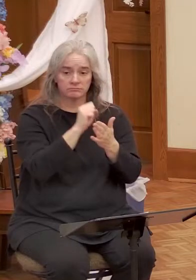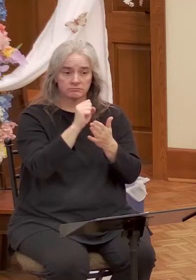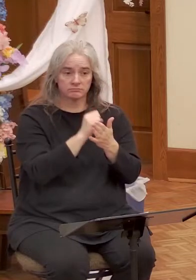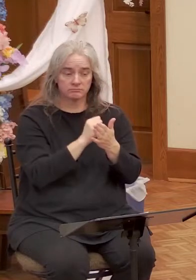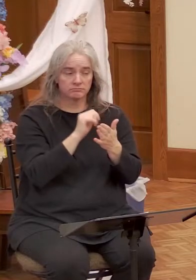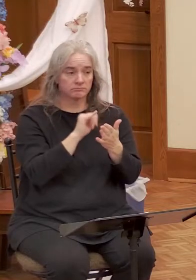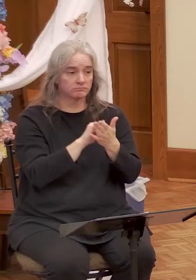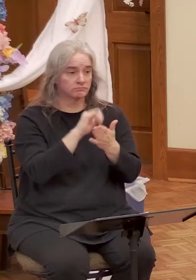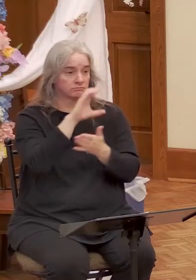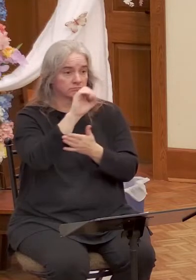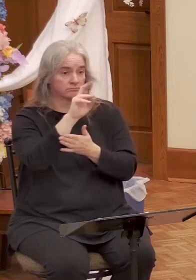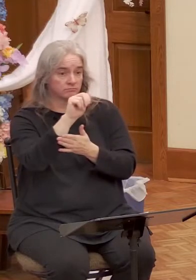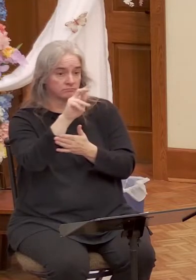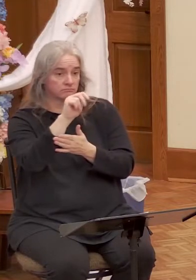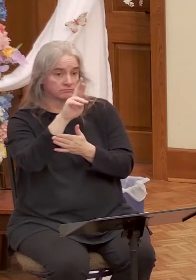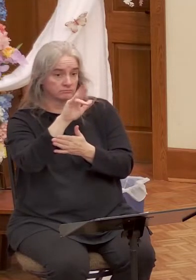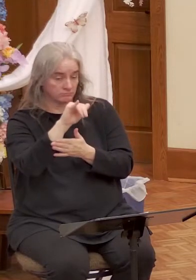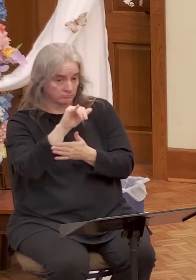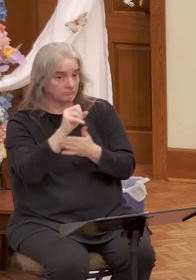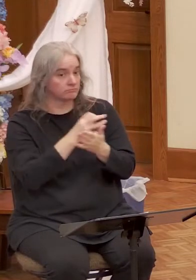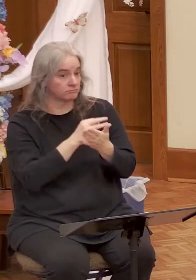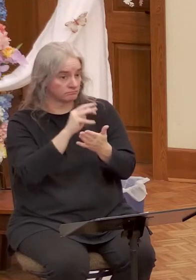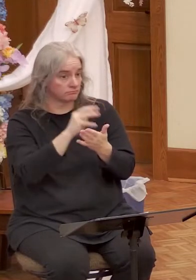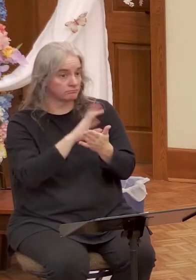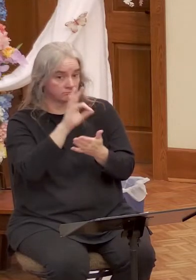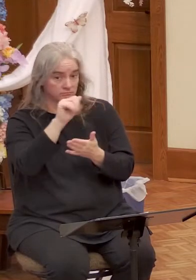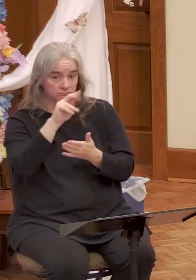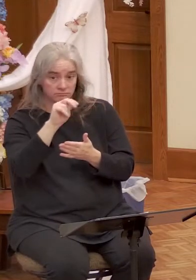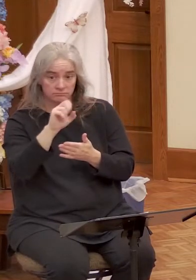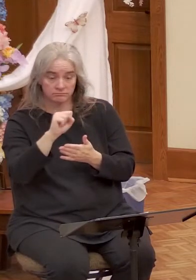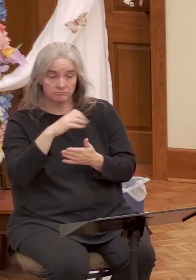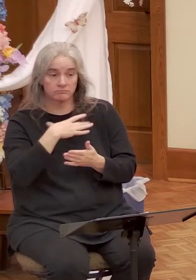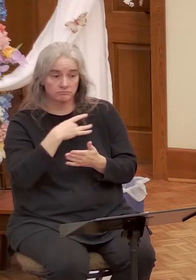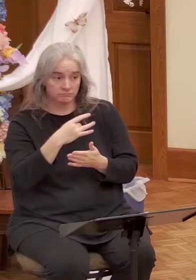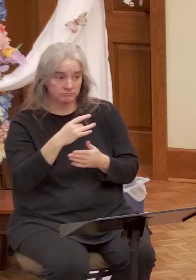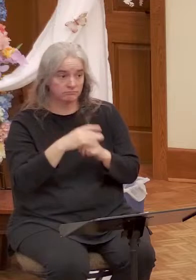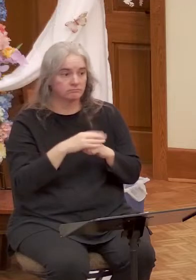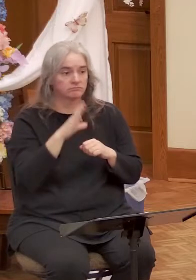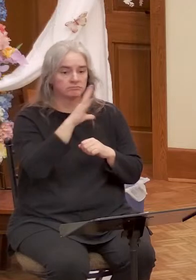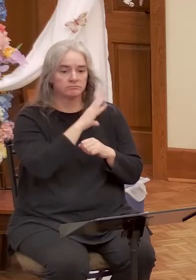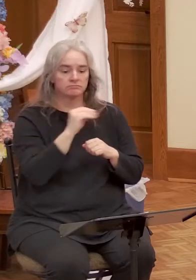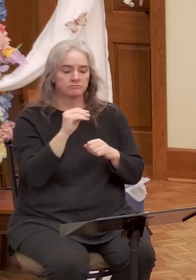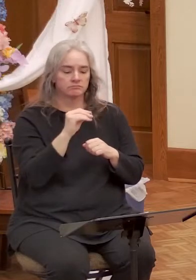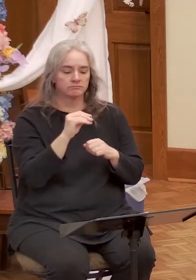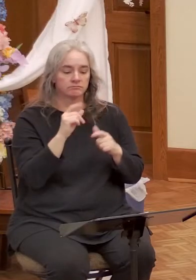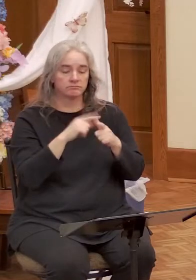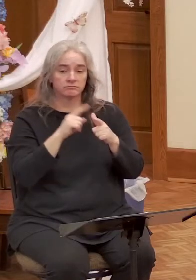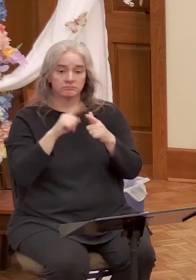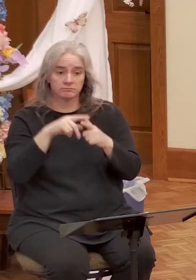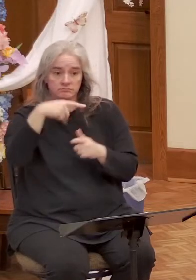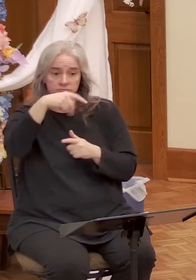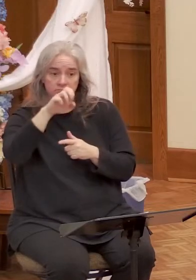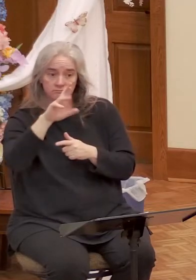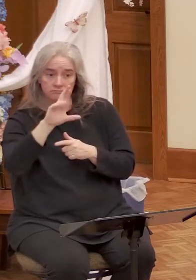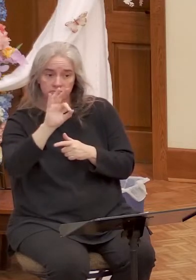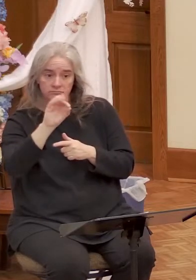fans. The following year, he performed at the Grand Ole Opry, and the rest is history.